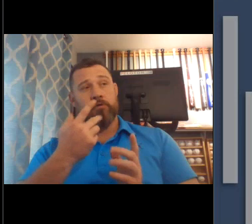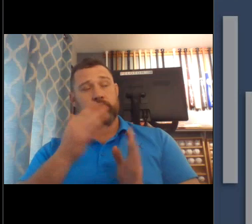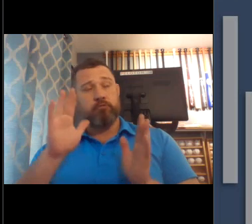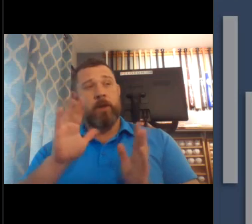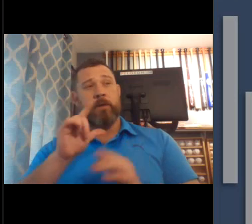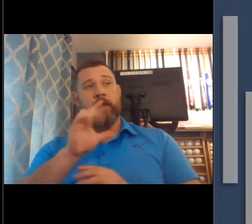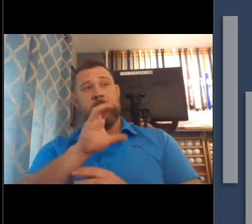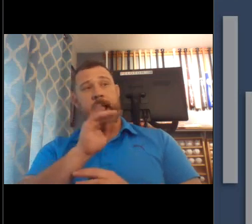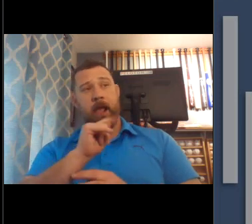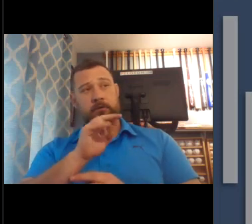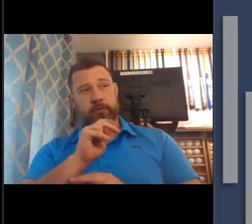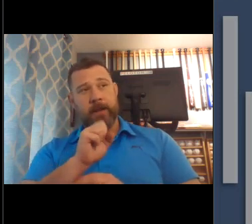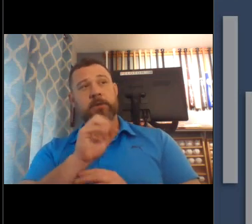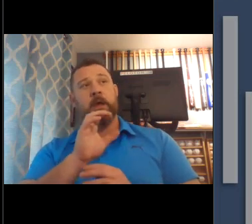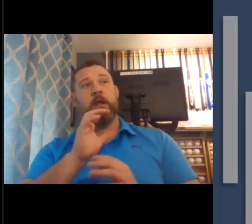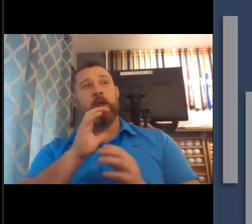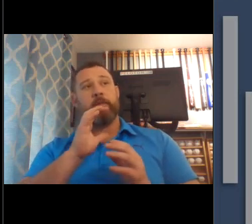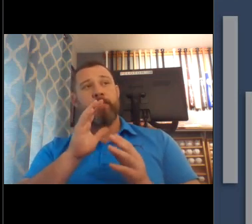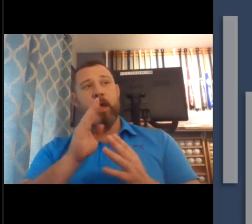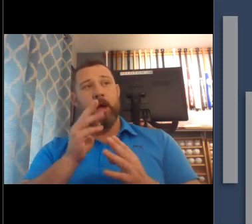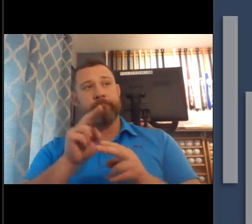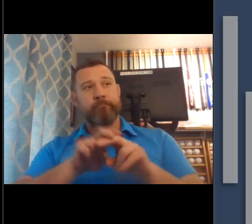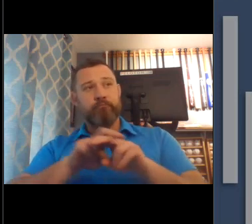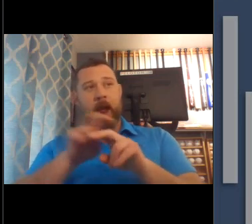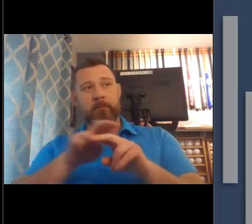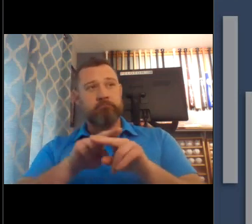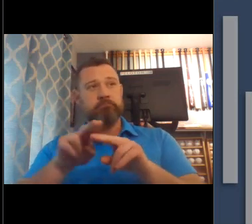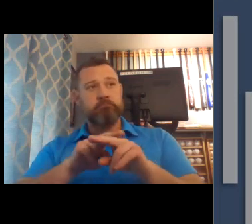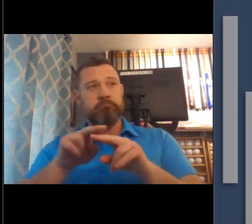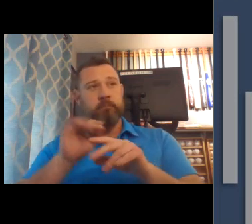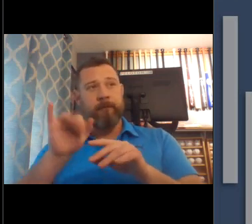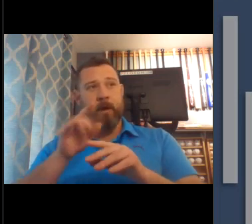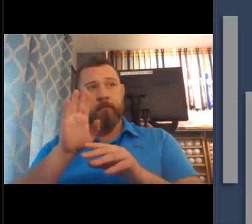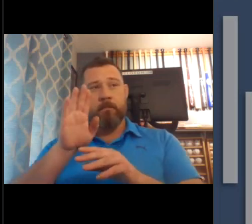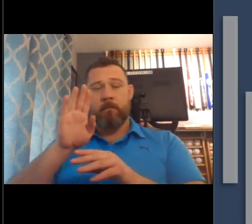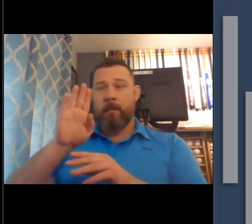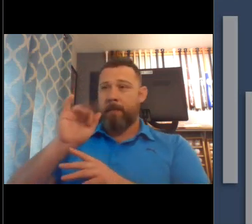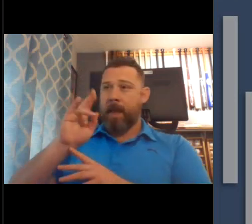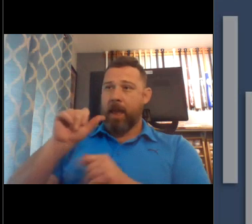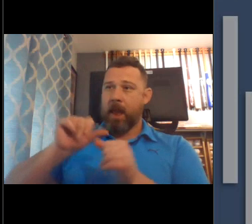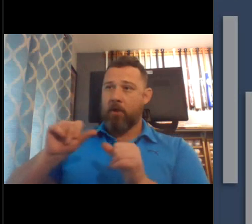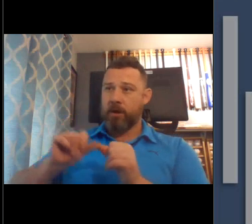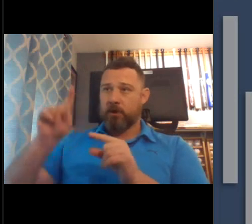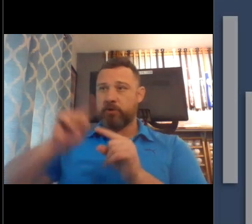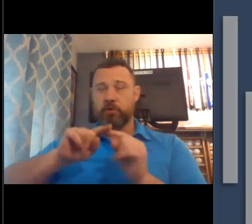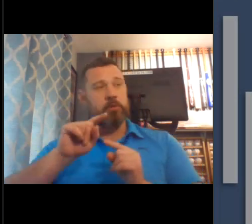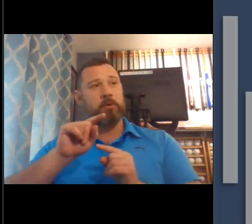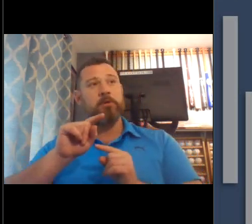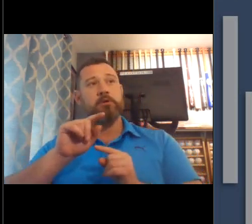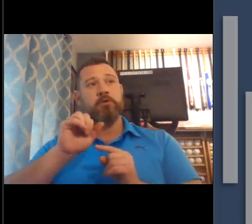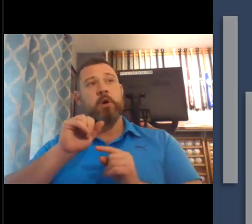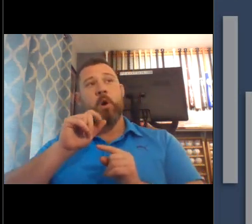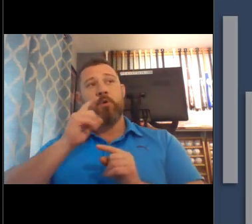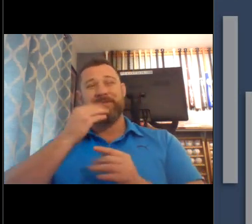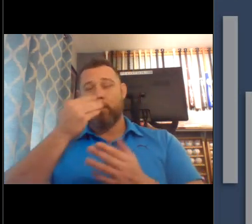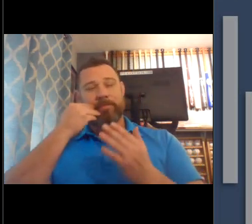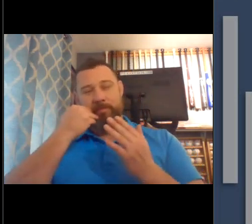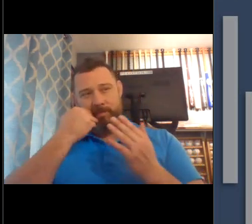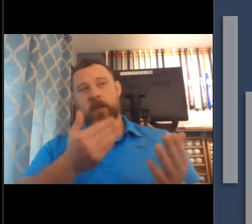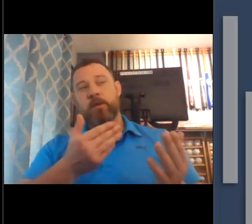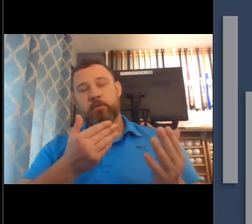commuter rail system on the three-county Bay Area Peninsula. So thank you. Second is just a huge thank you for taking on